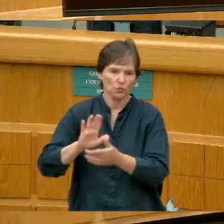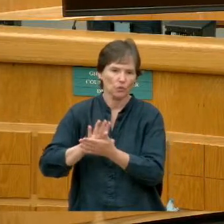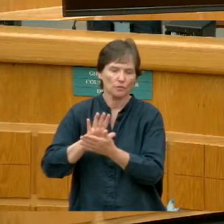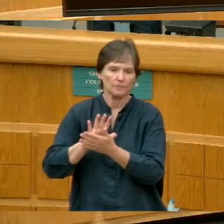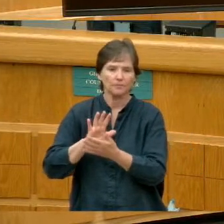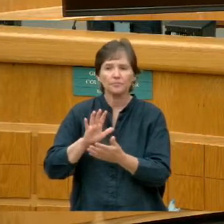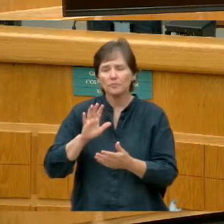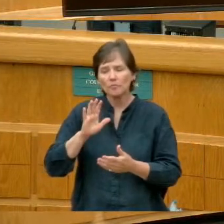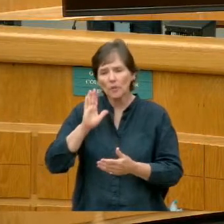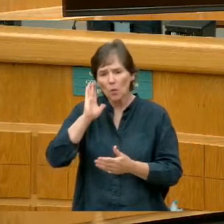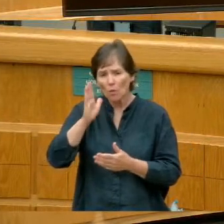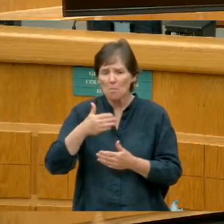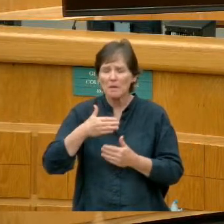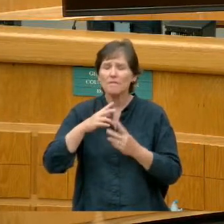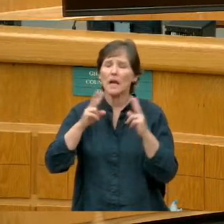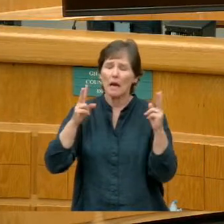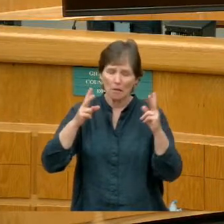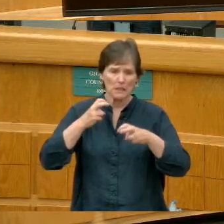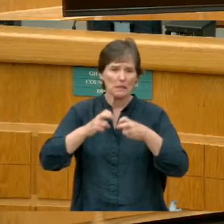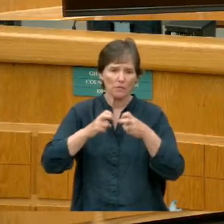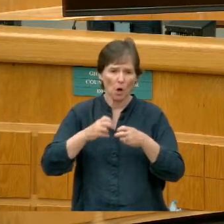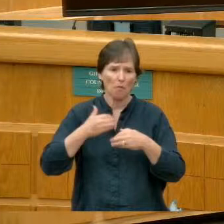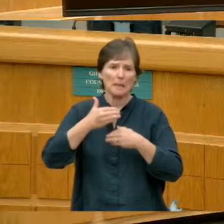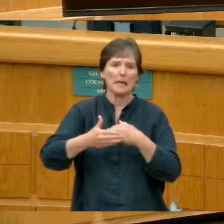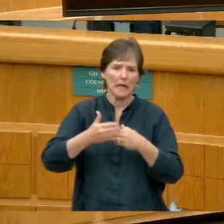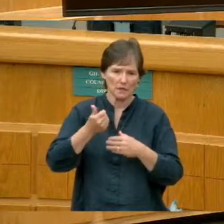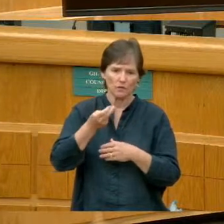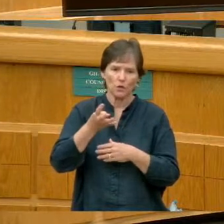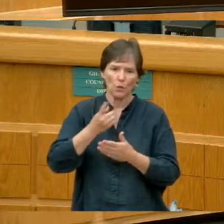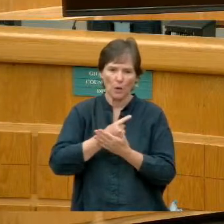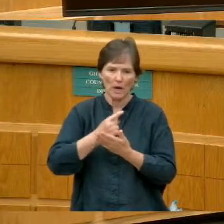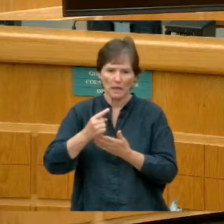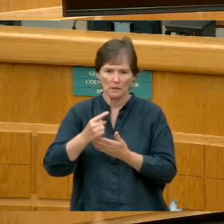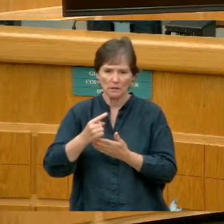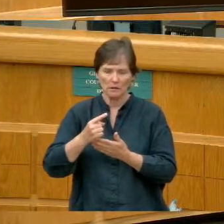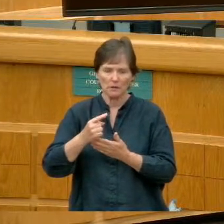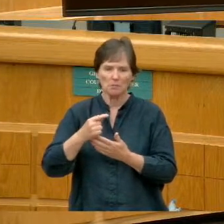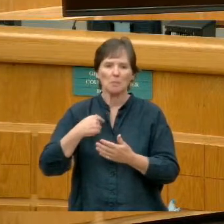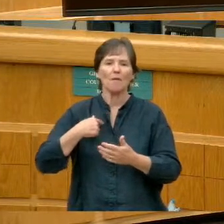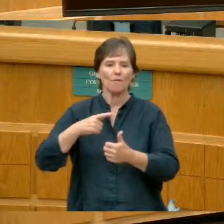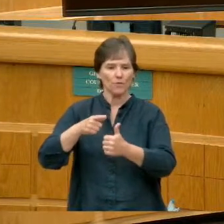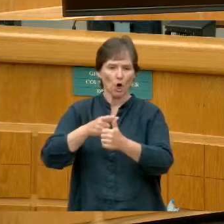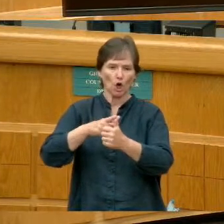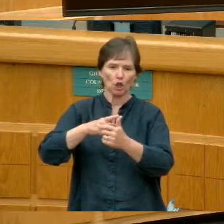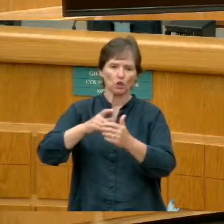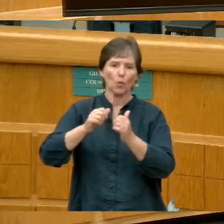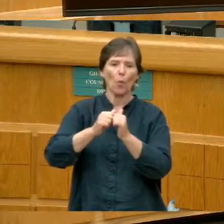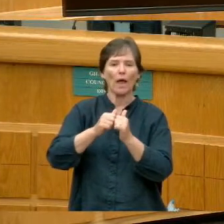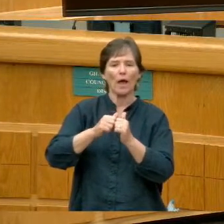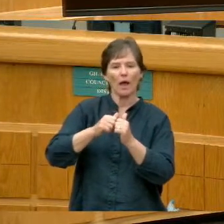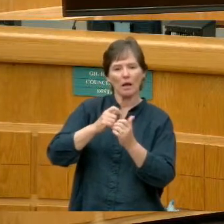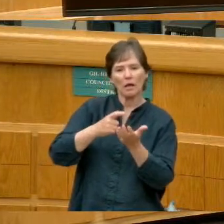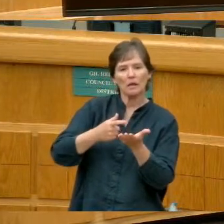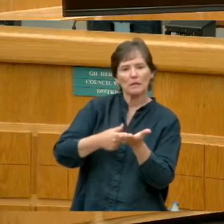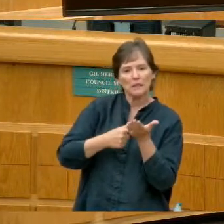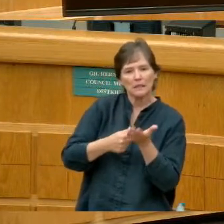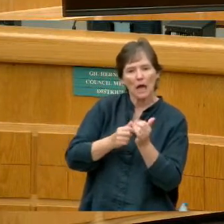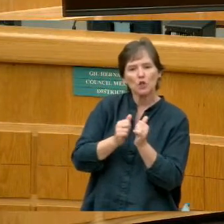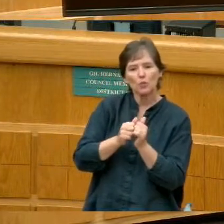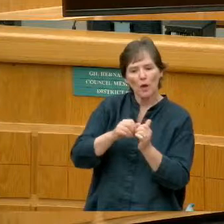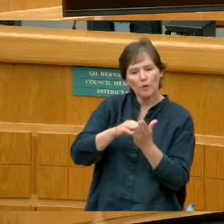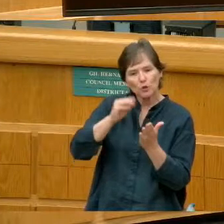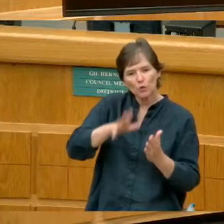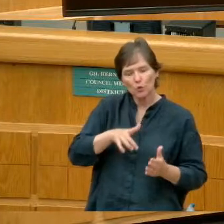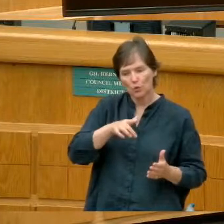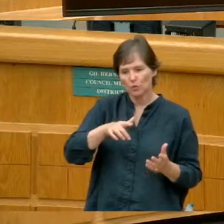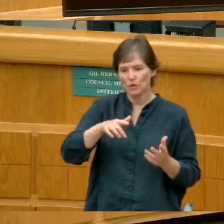difficult over the next few weeks, but I'm going to start first, Courtney, with those schools that are year-round because their calendar is coming up